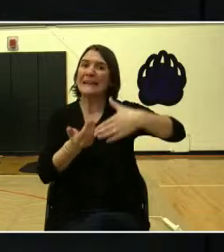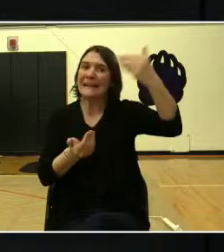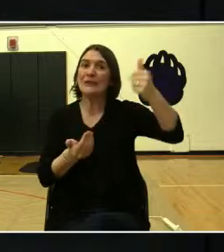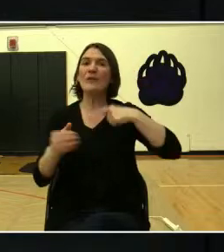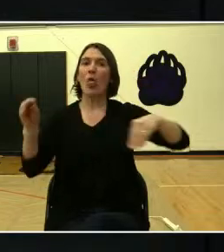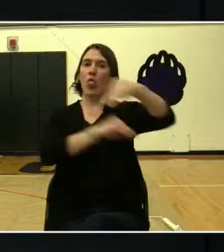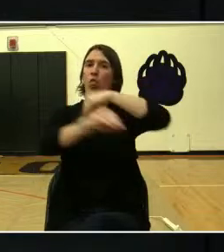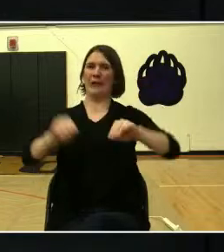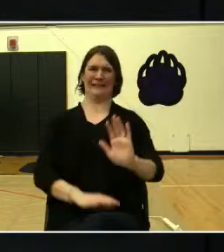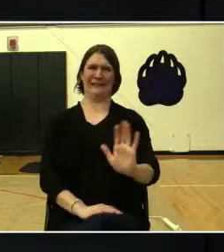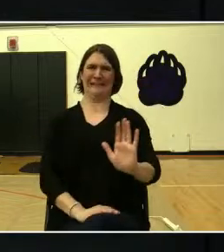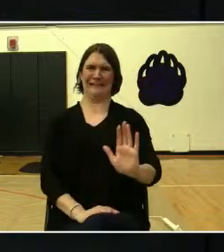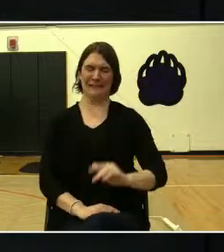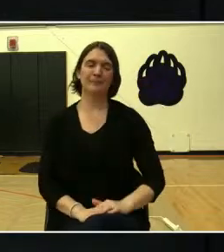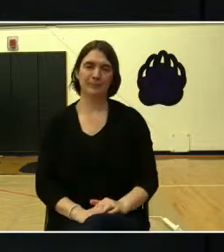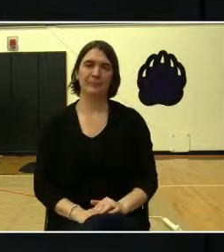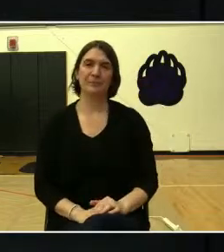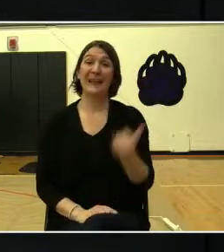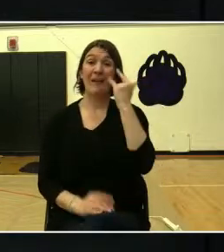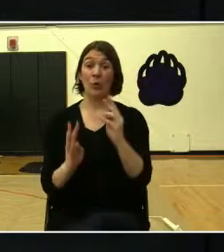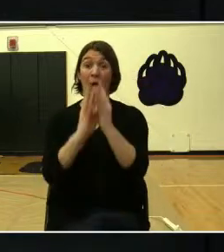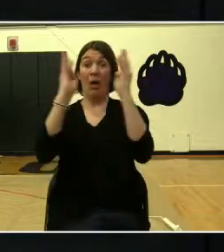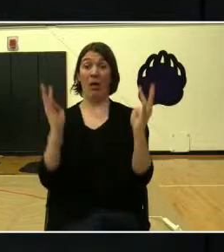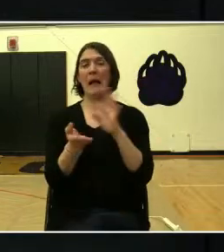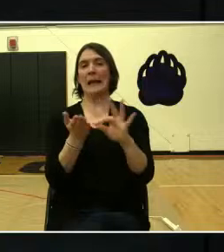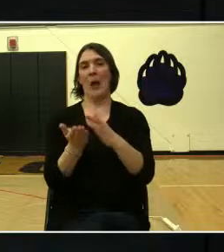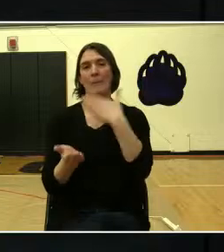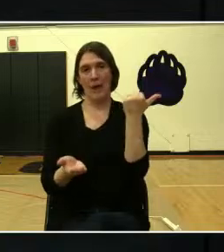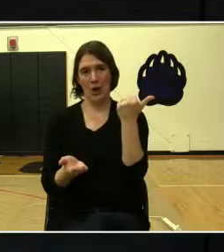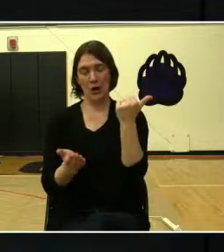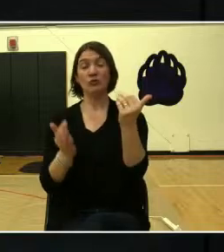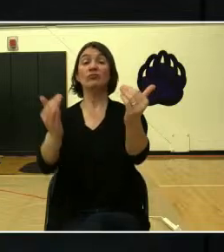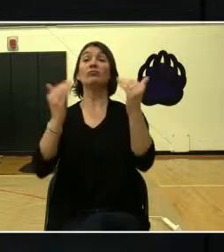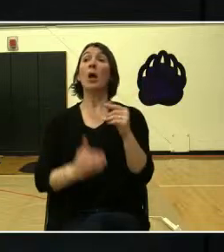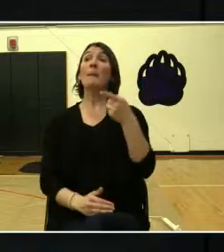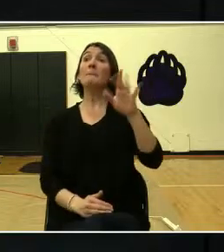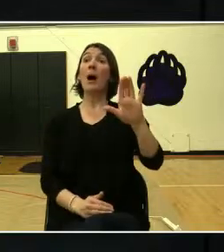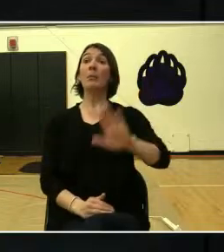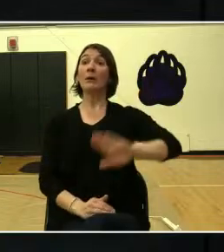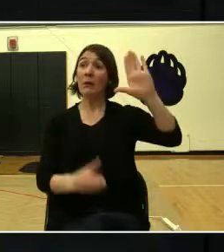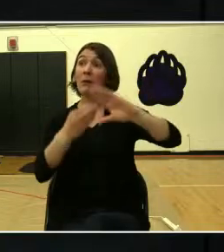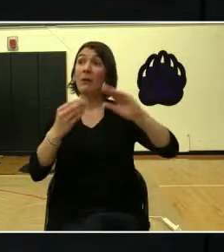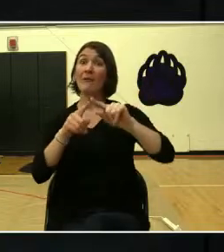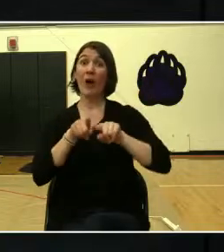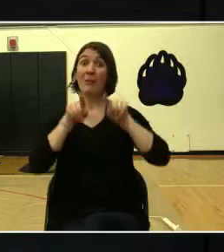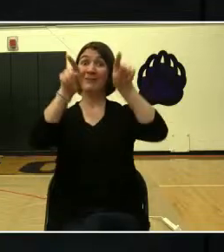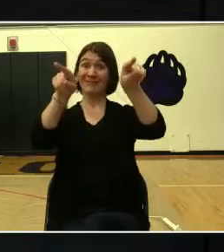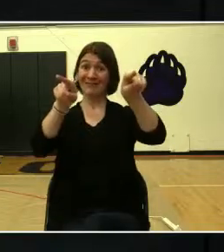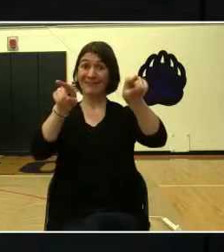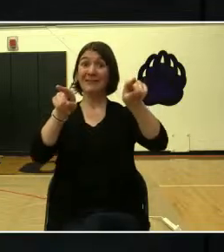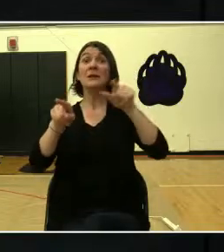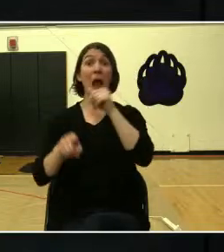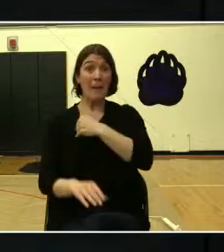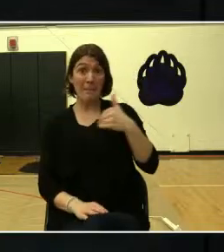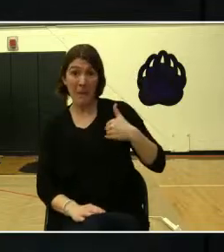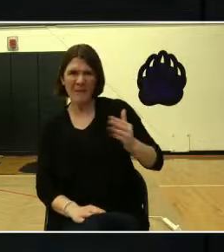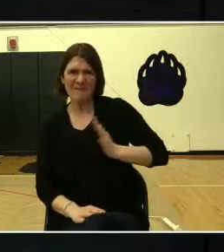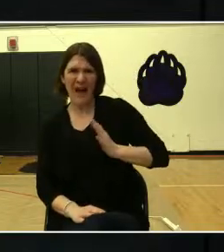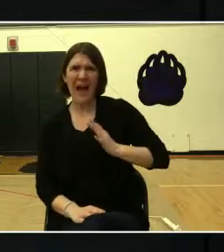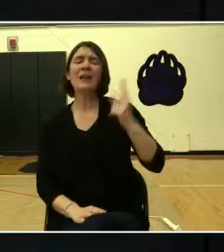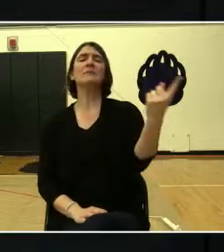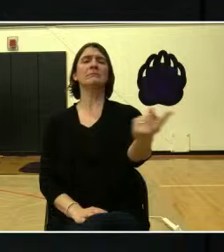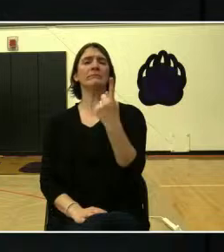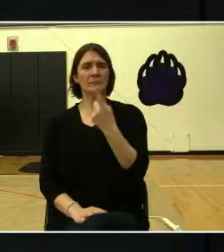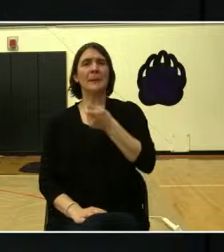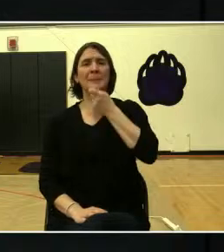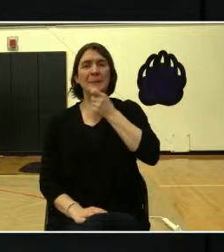when there's a division roll call uh if members of the public wish to be heard who are not town meeting members please step step up to